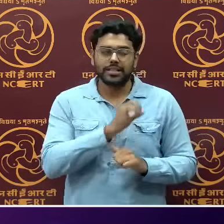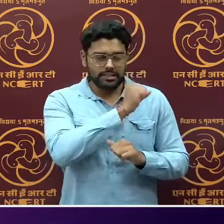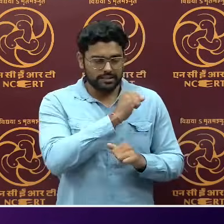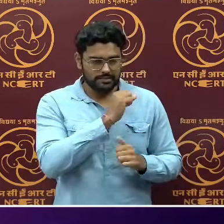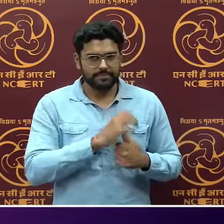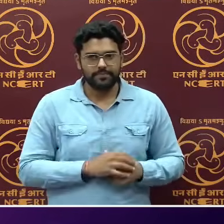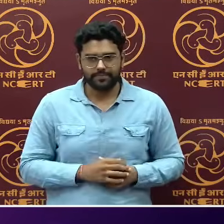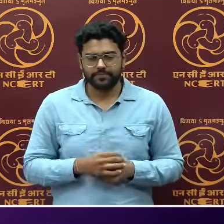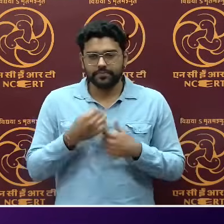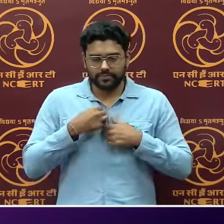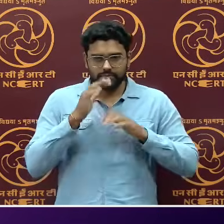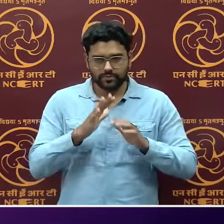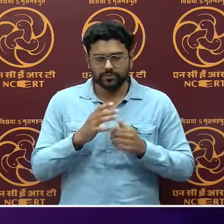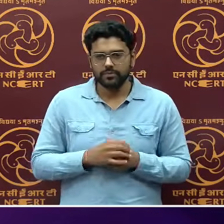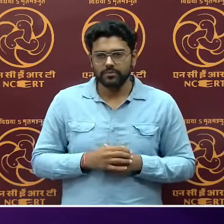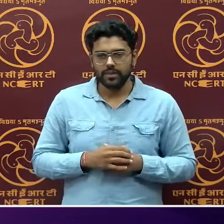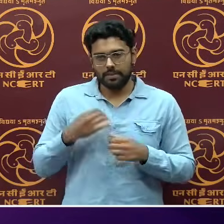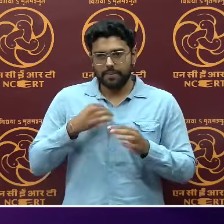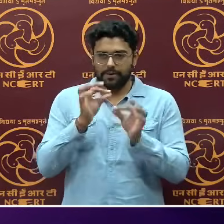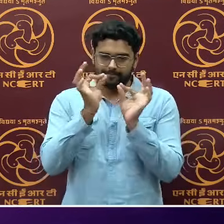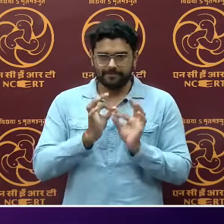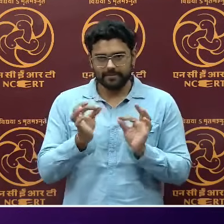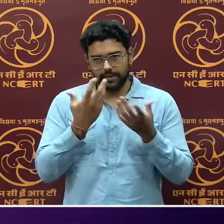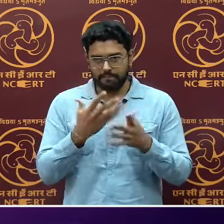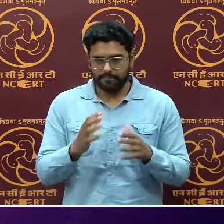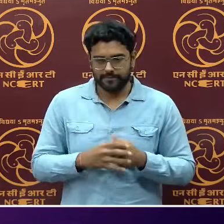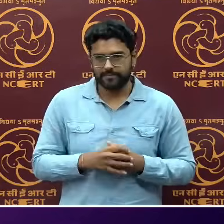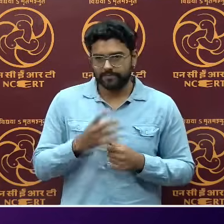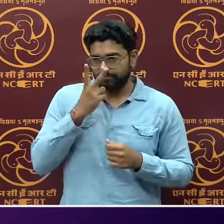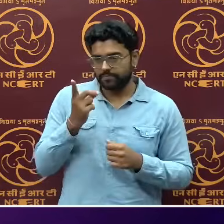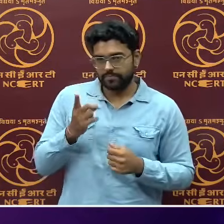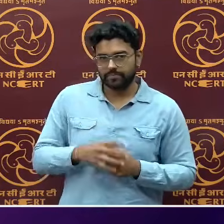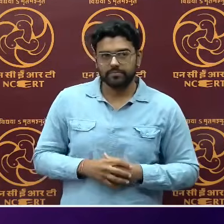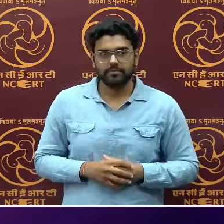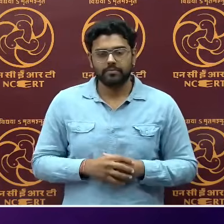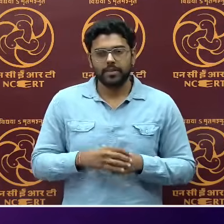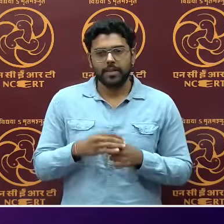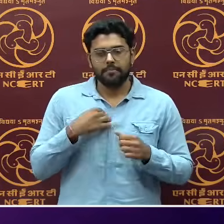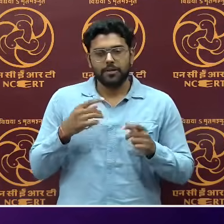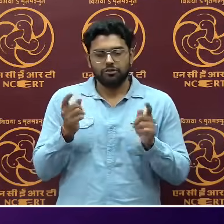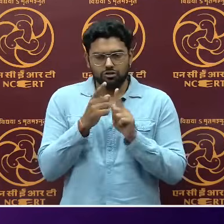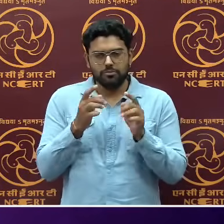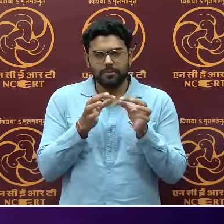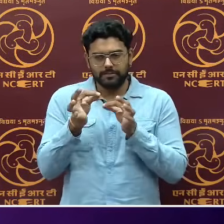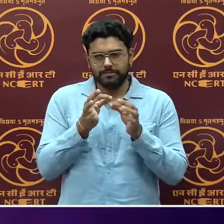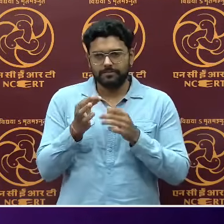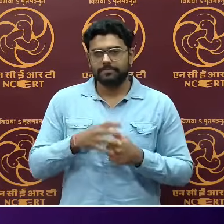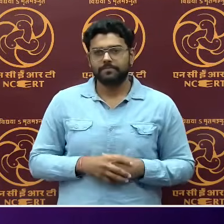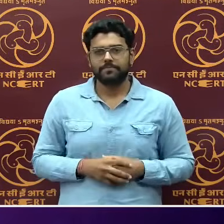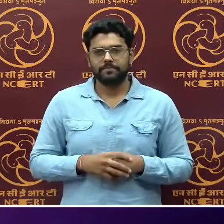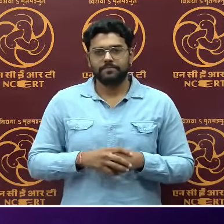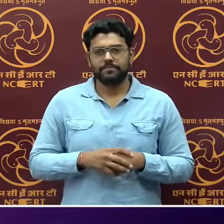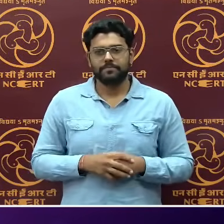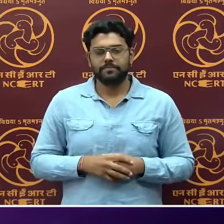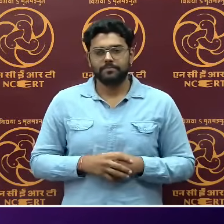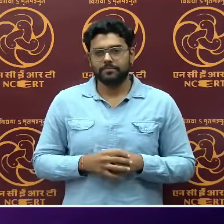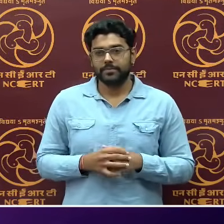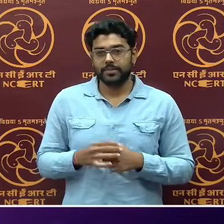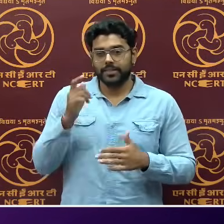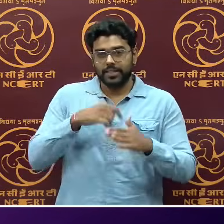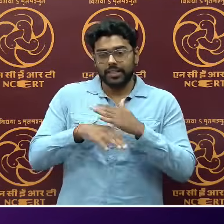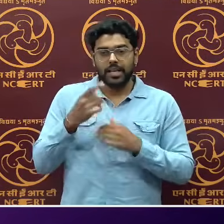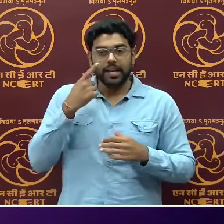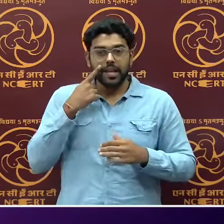we have a mixture here. I have already prepared this mixture. So I'll just briefly tell you what is there in this. So you can see there's a